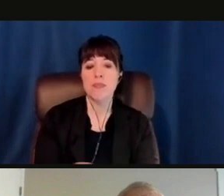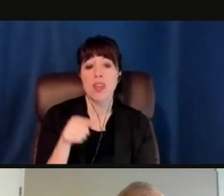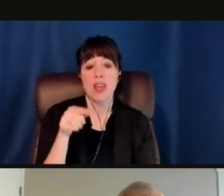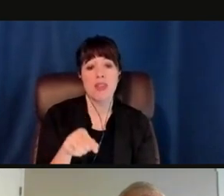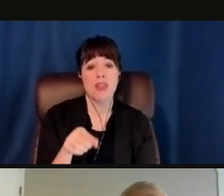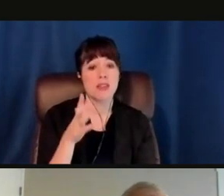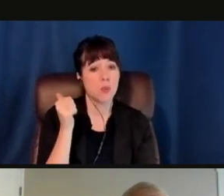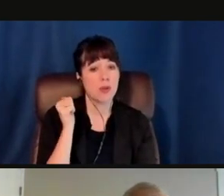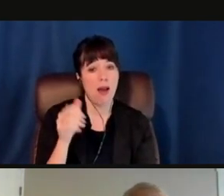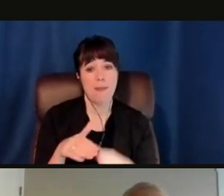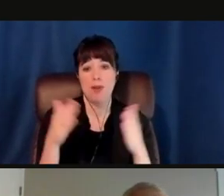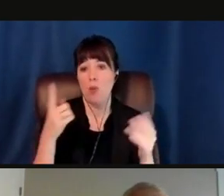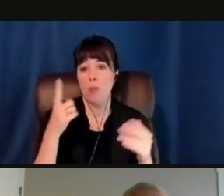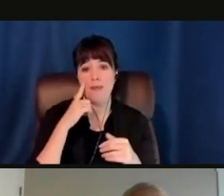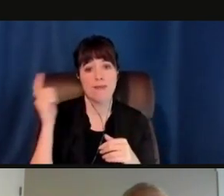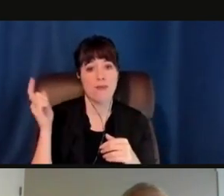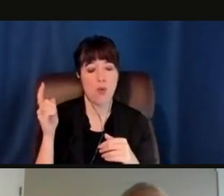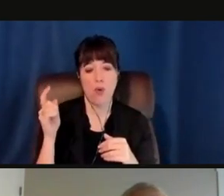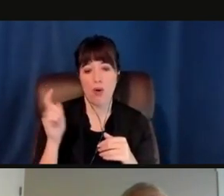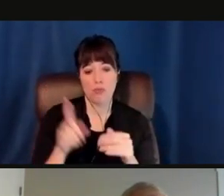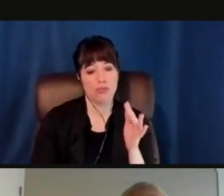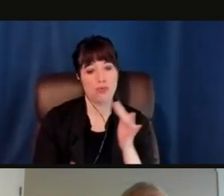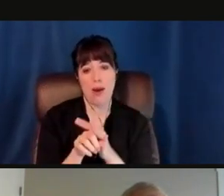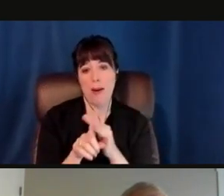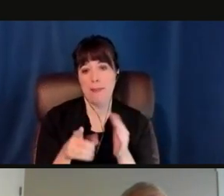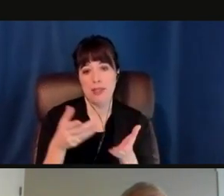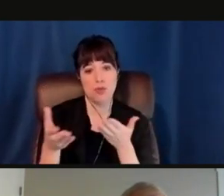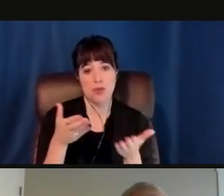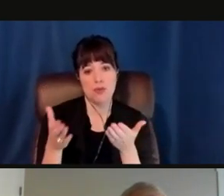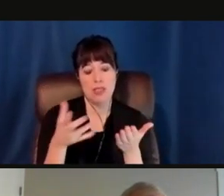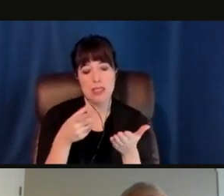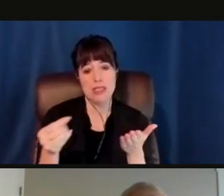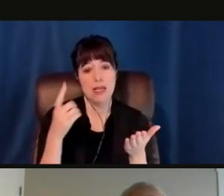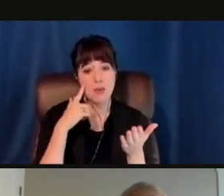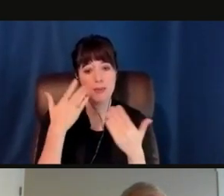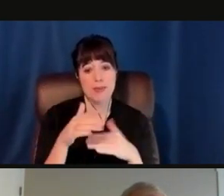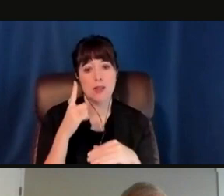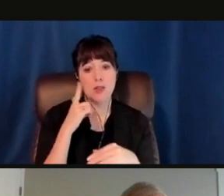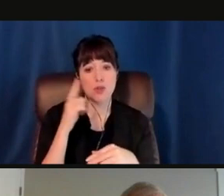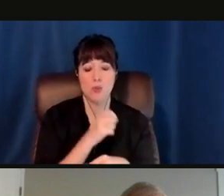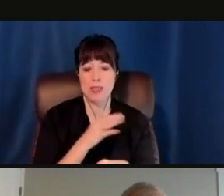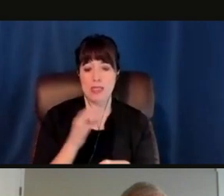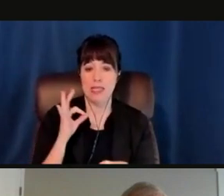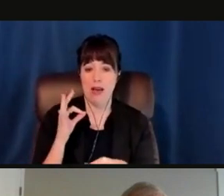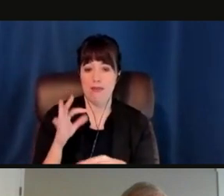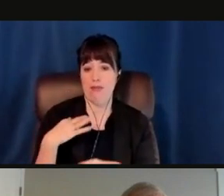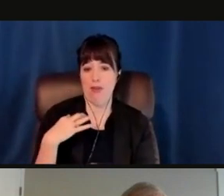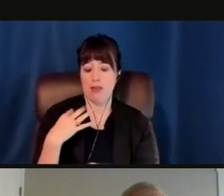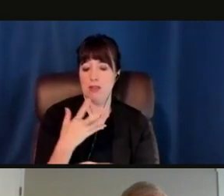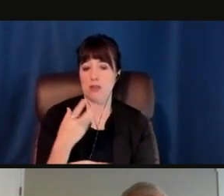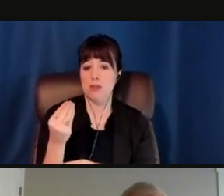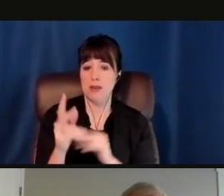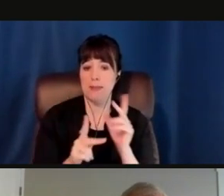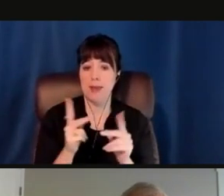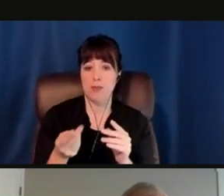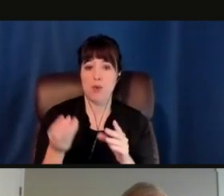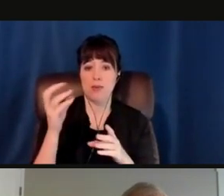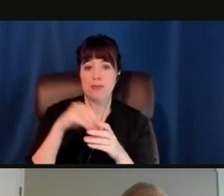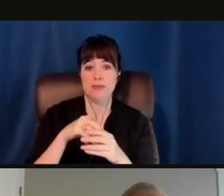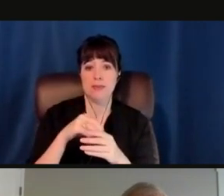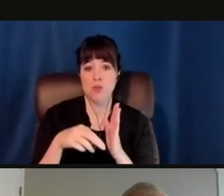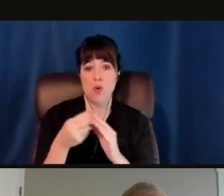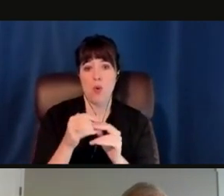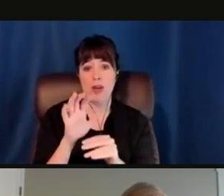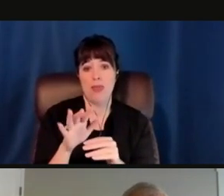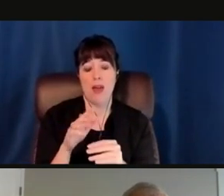for drop-in services and that access to the site will be limited to staff, volunteers, and persons involved in the program. This would be a significant